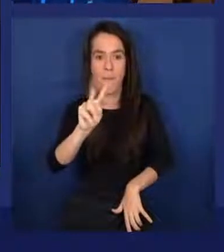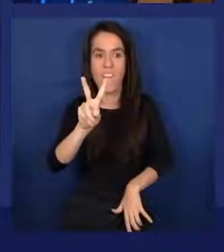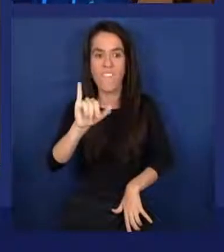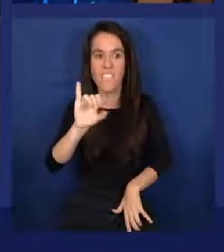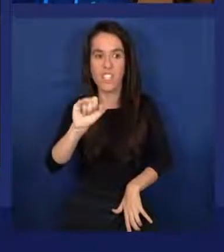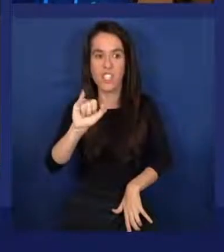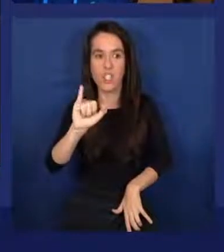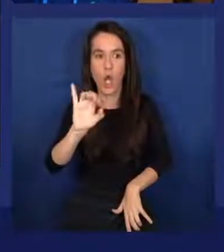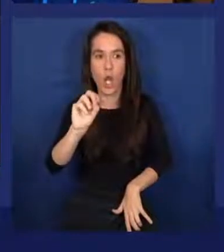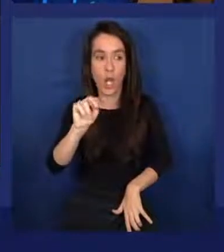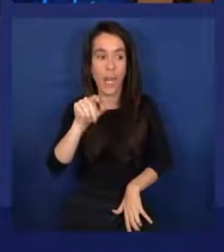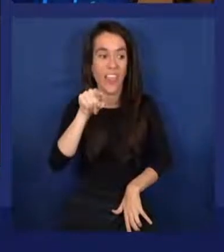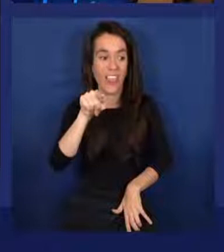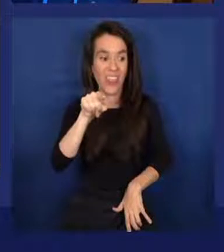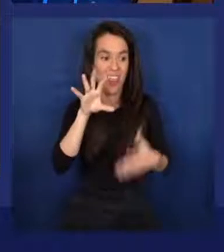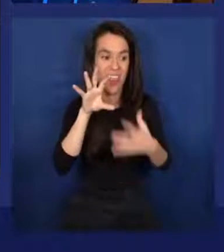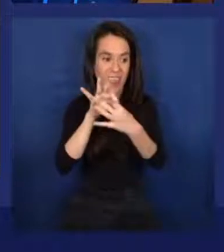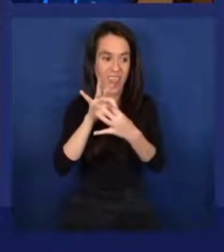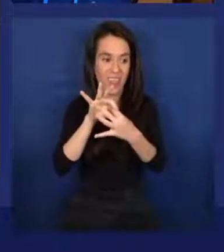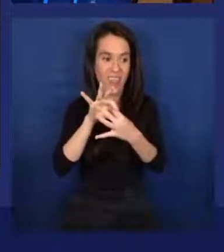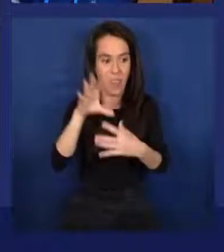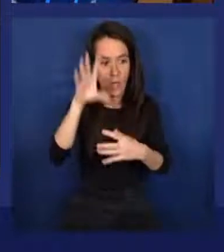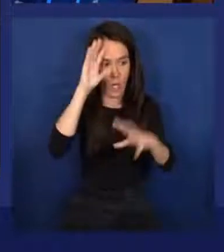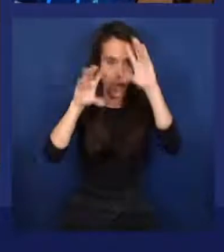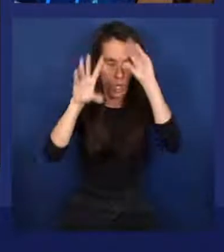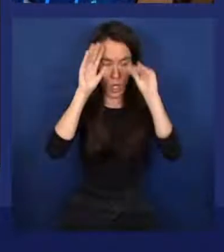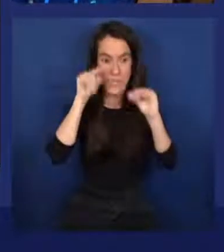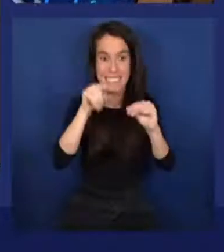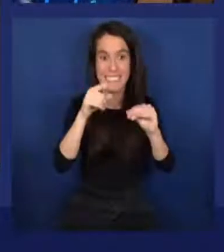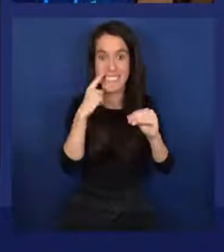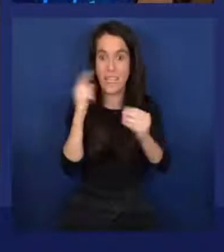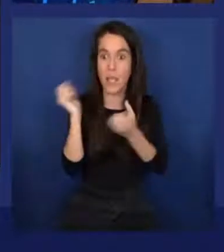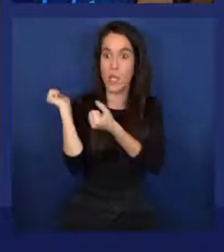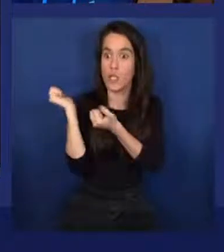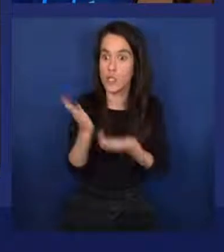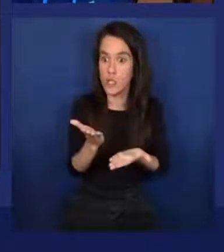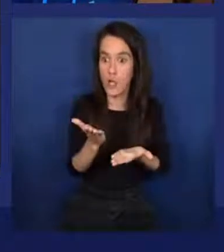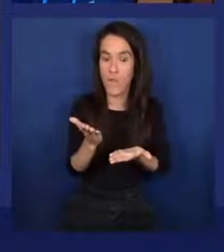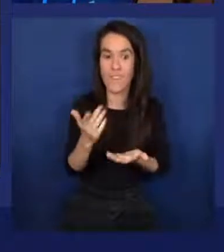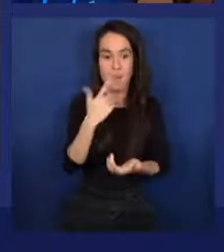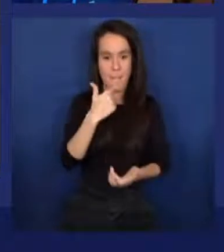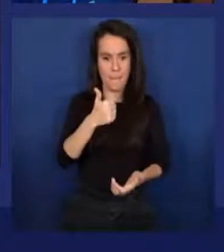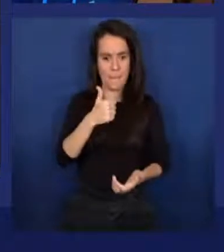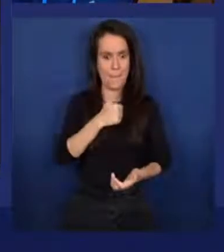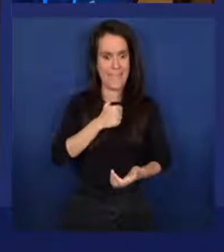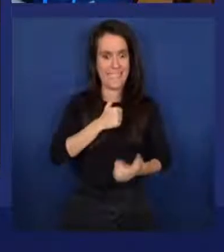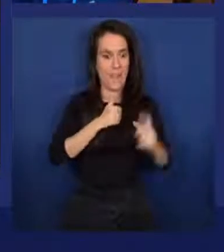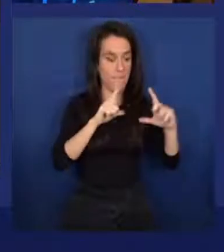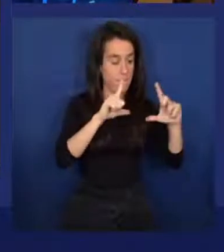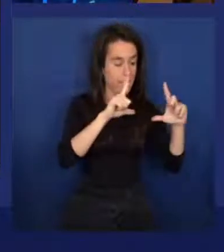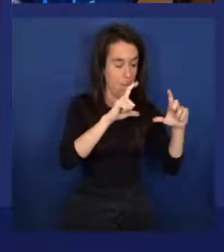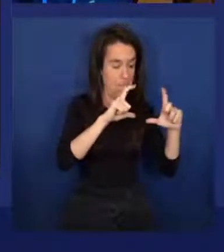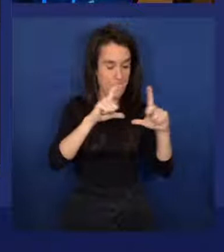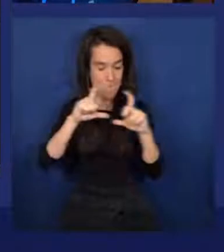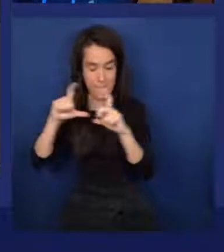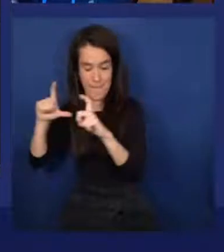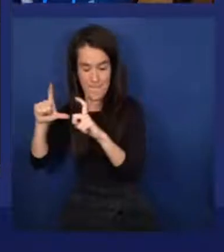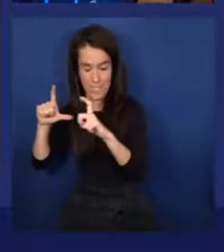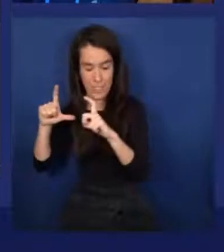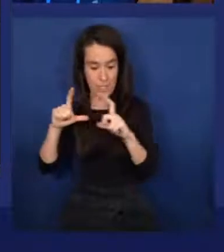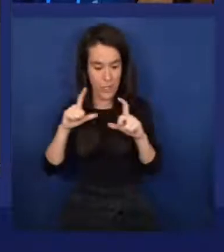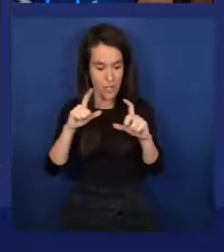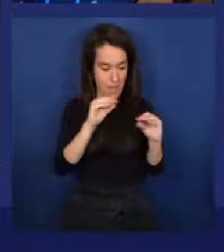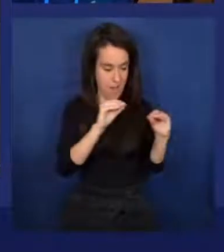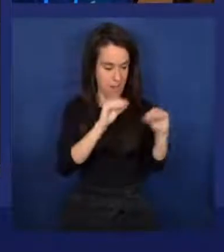the services where you can actually use your own images, train your own model,